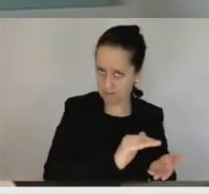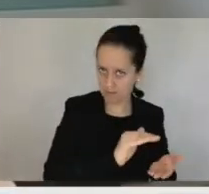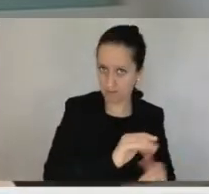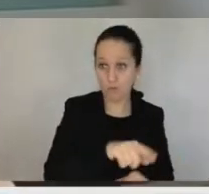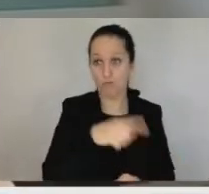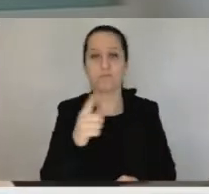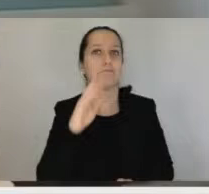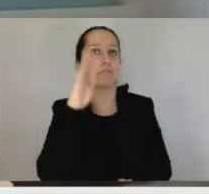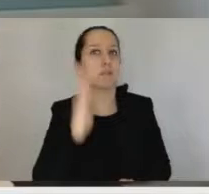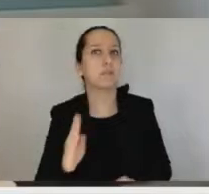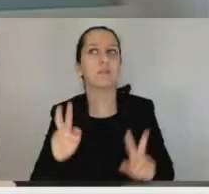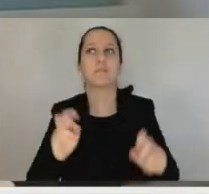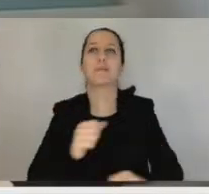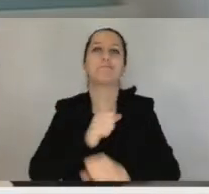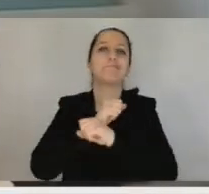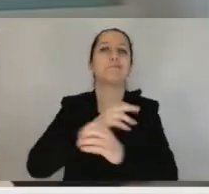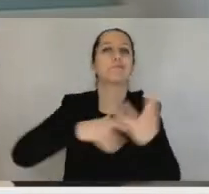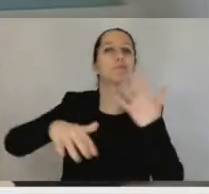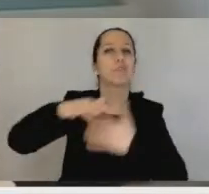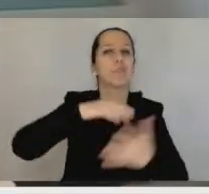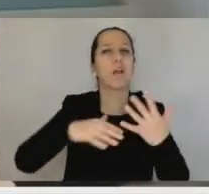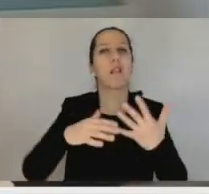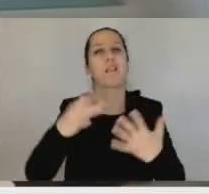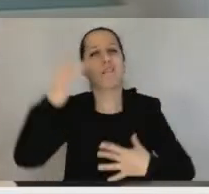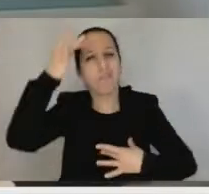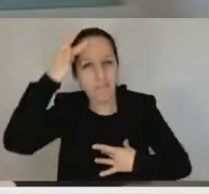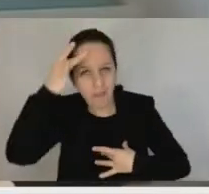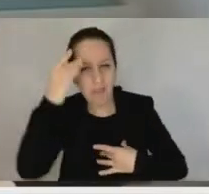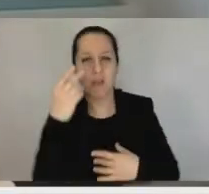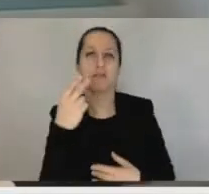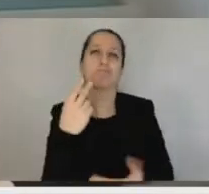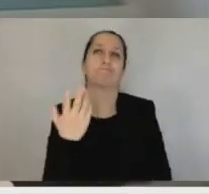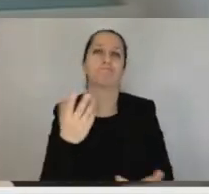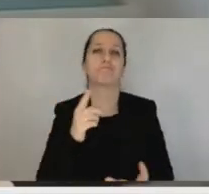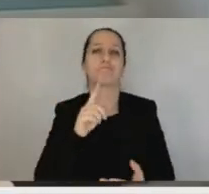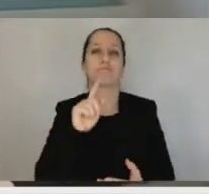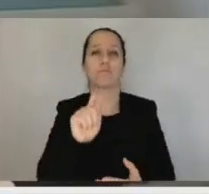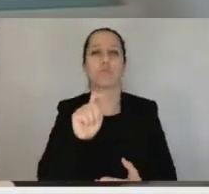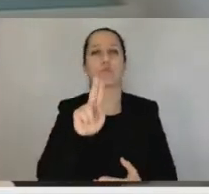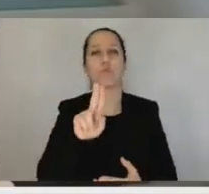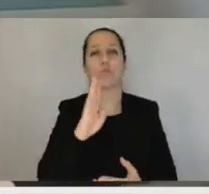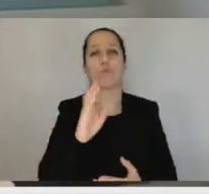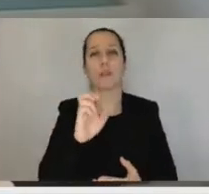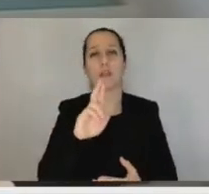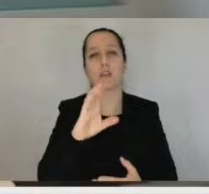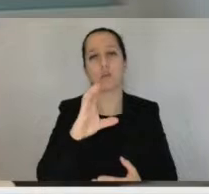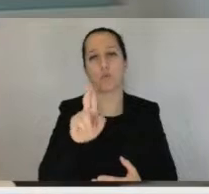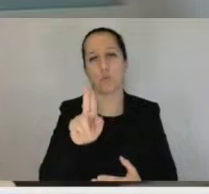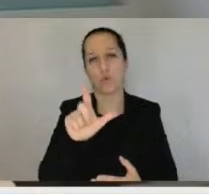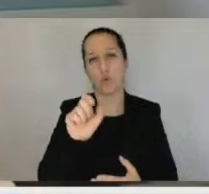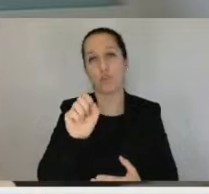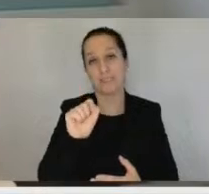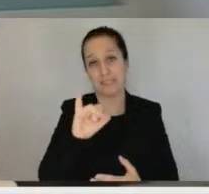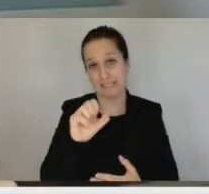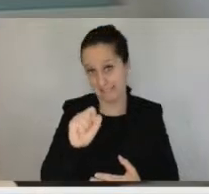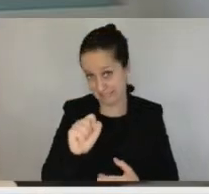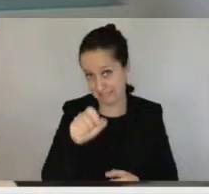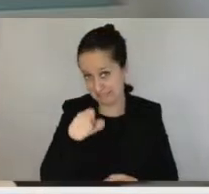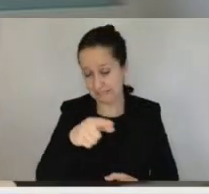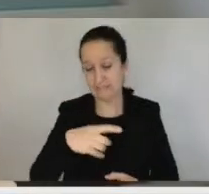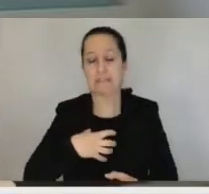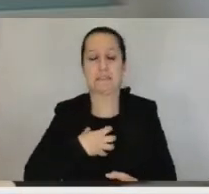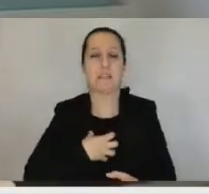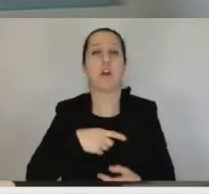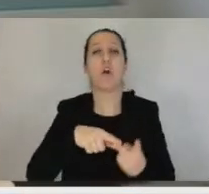tuberculosis. So I think the fact that Chile, for some considerable time in its history, has